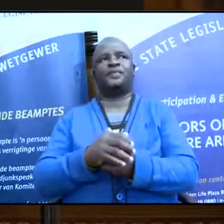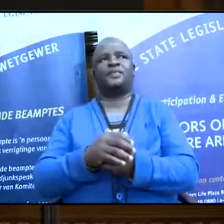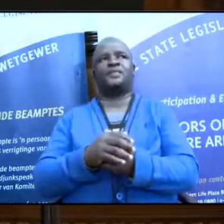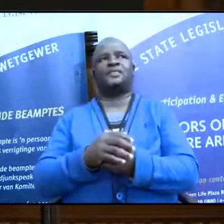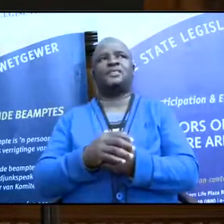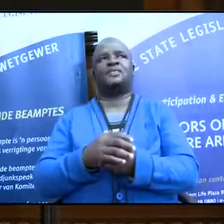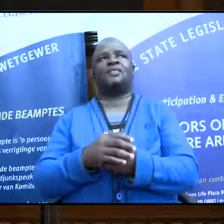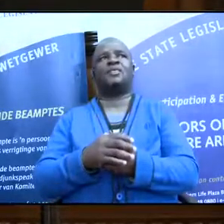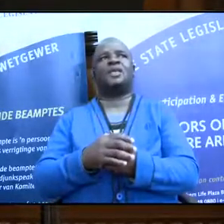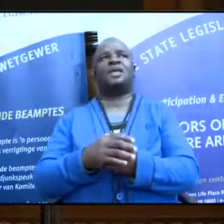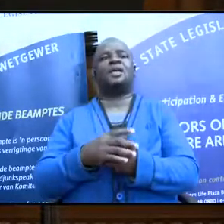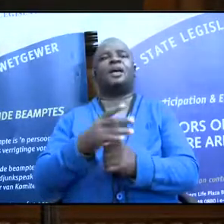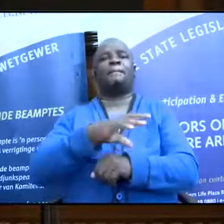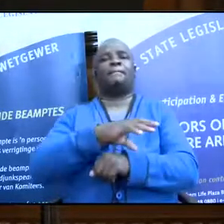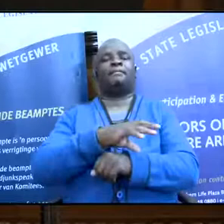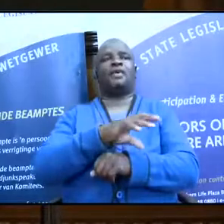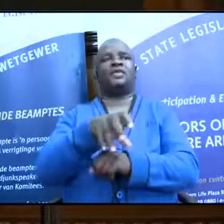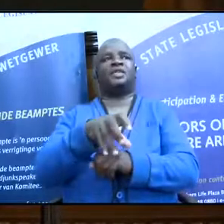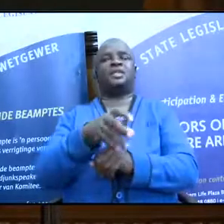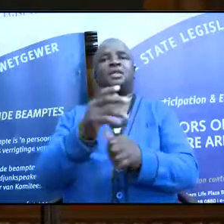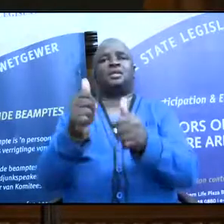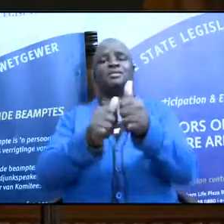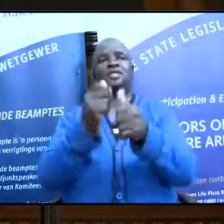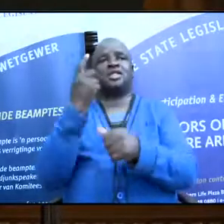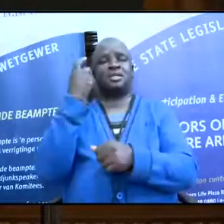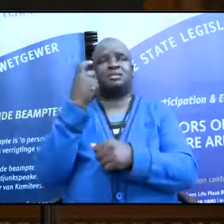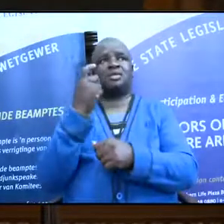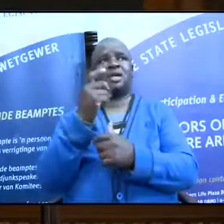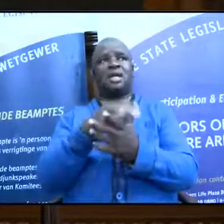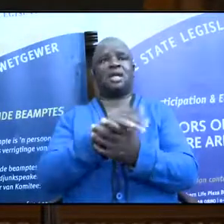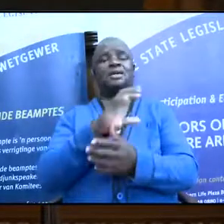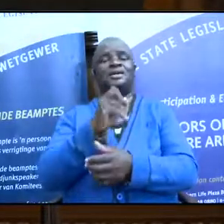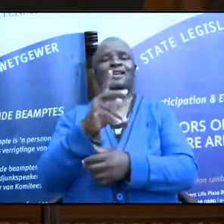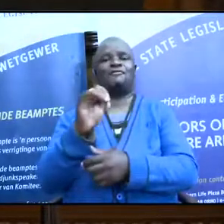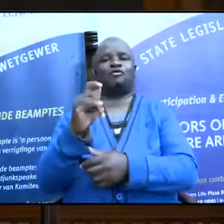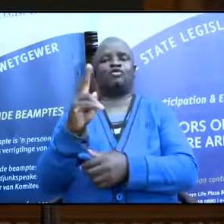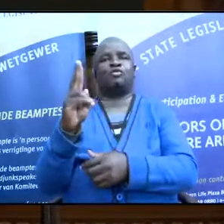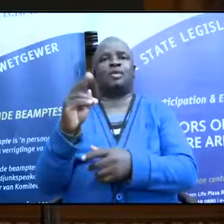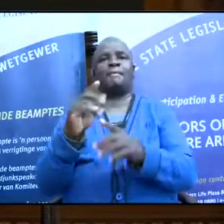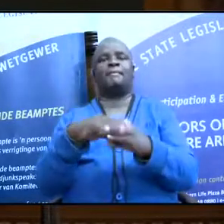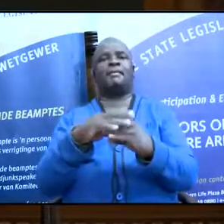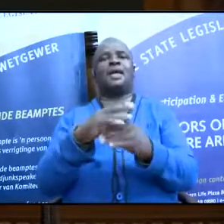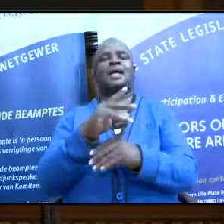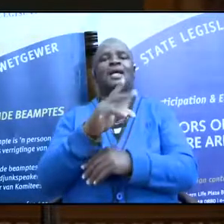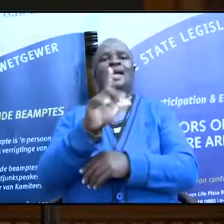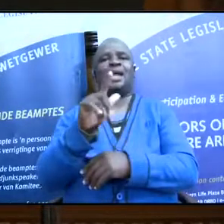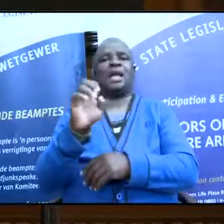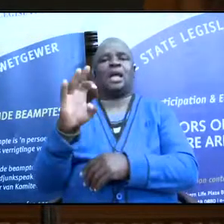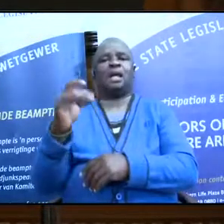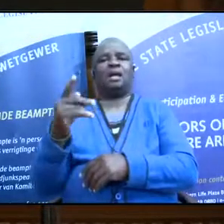provincial deputy secretary of state felicity